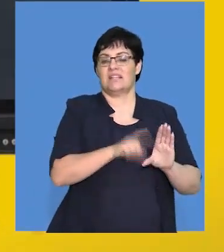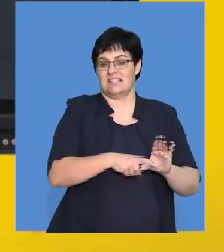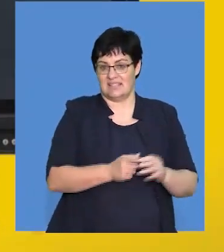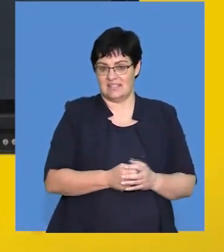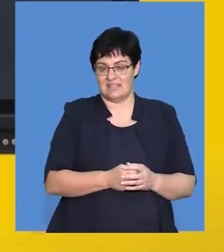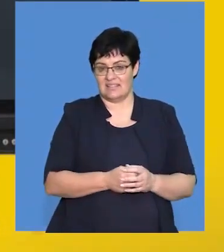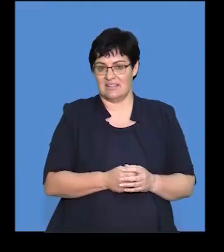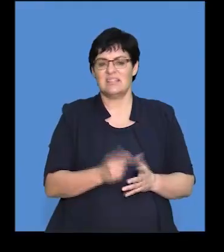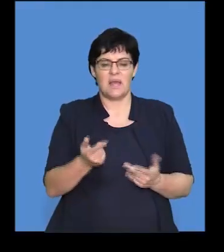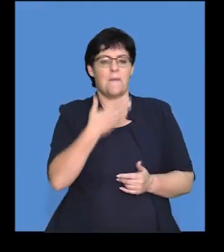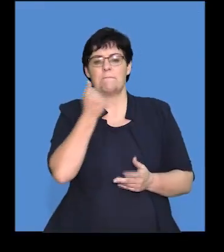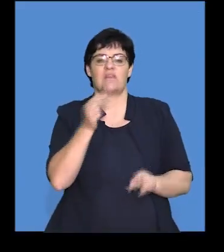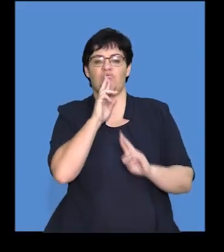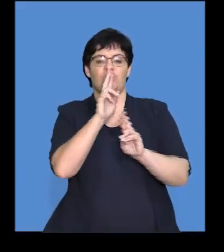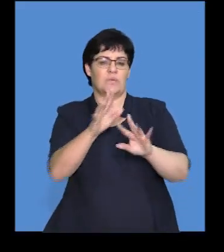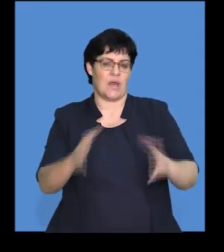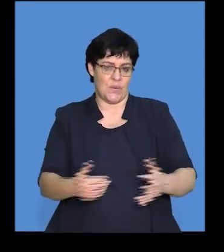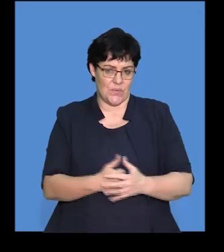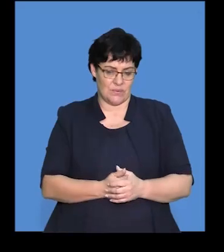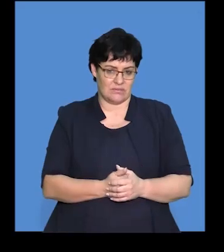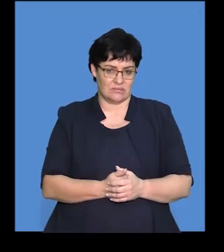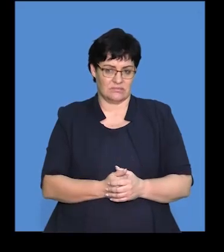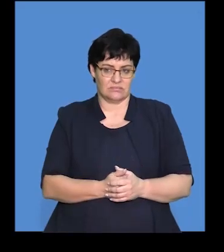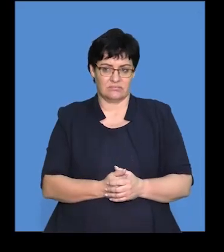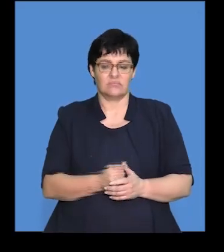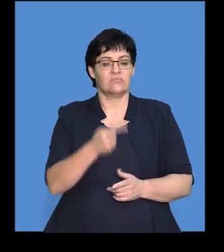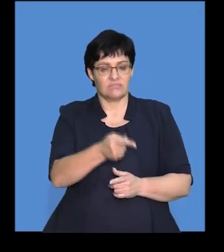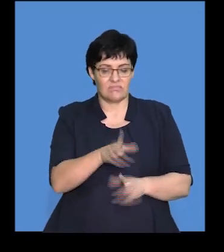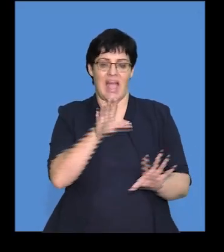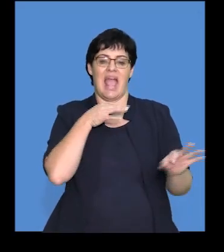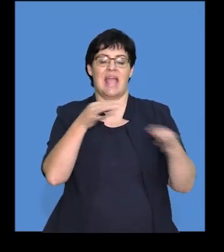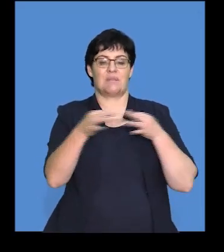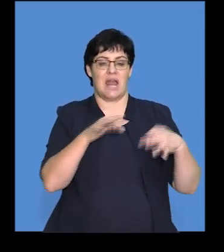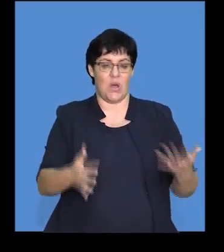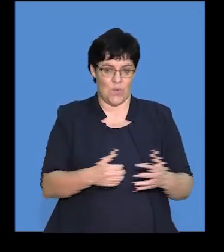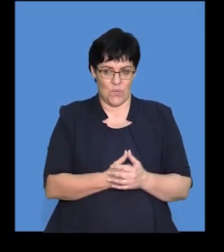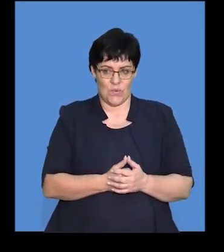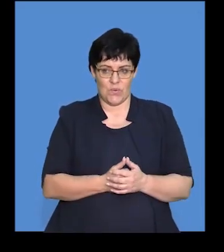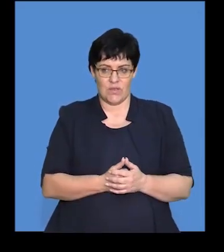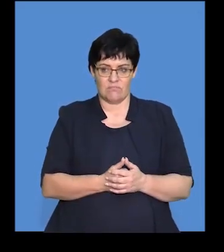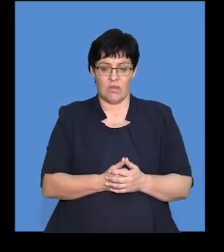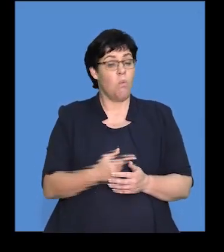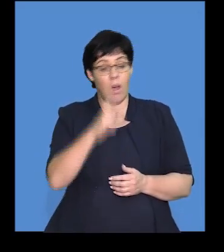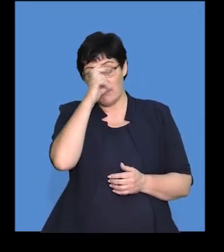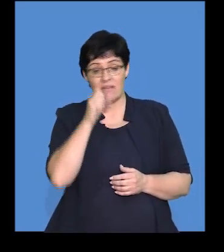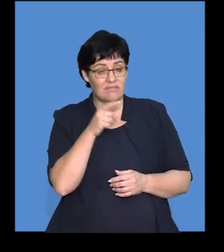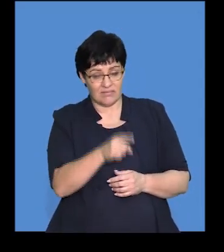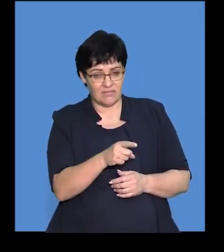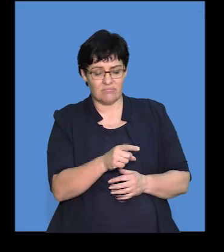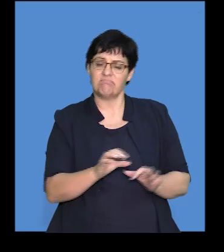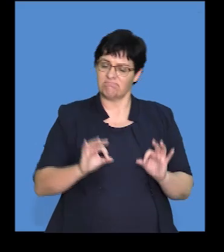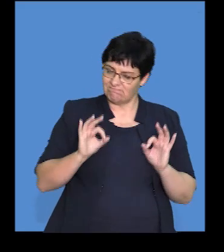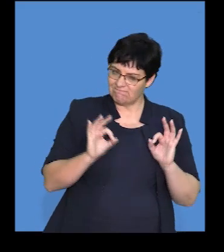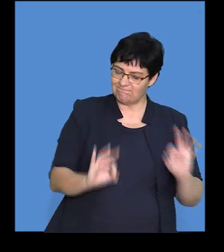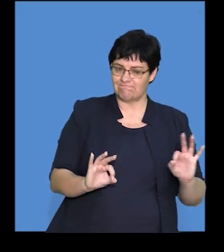us see how best to respond to it. This is how you explain it. We believe that this is an